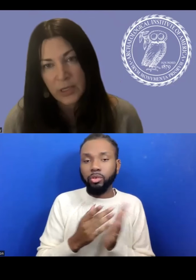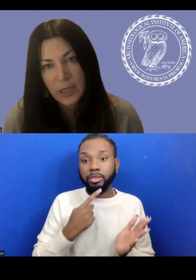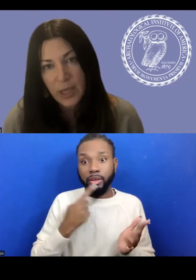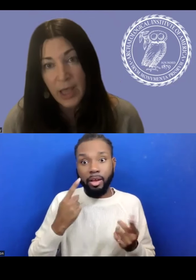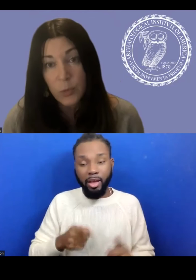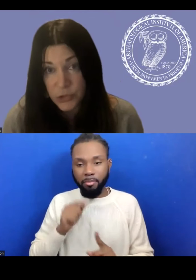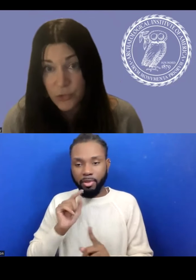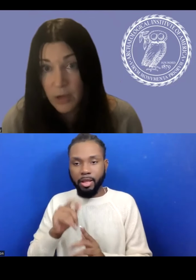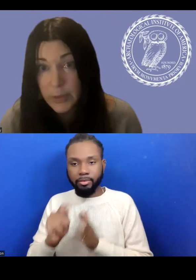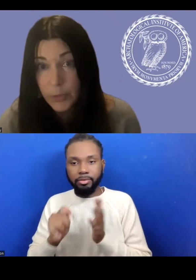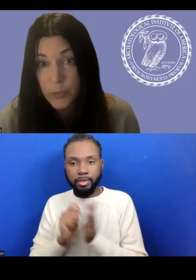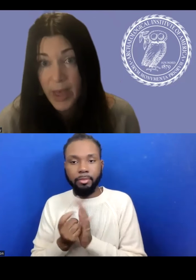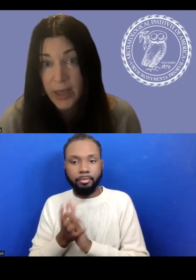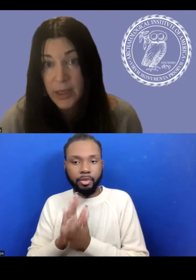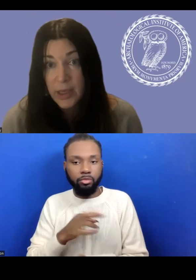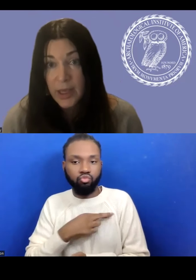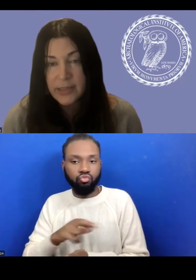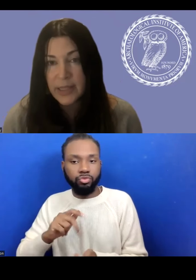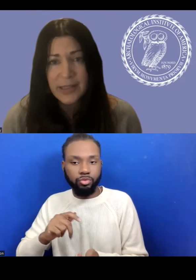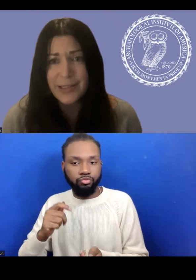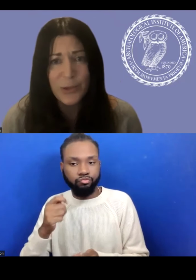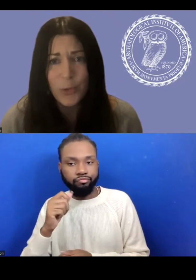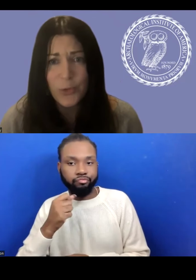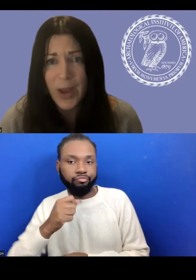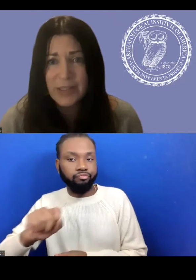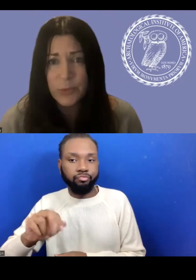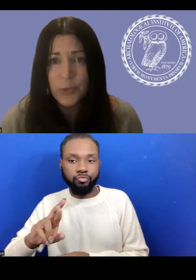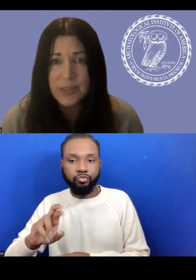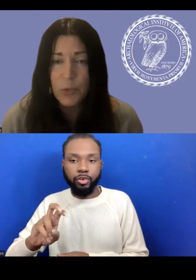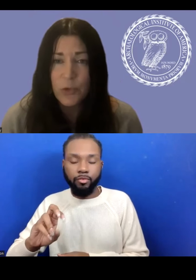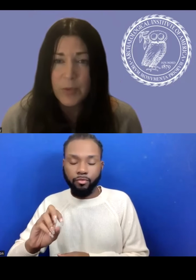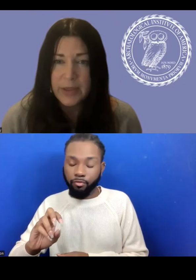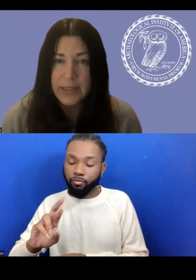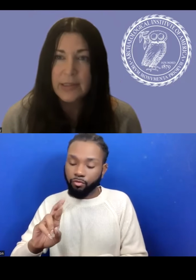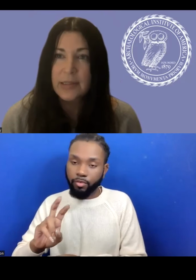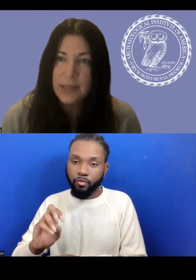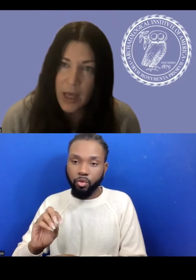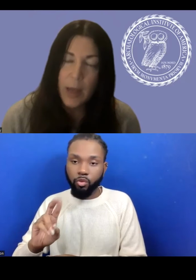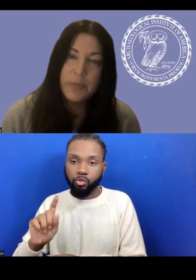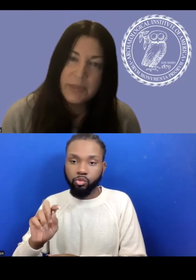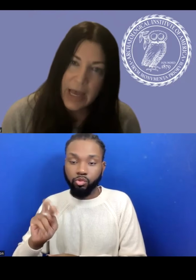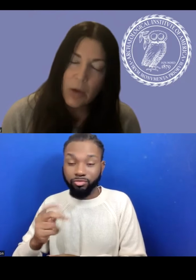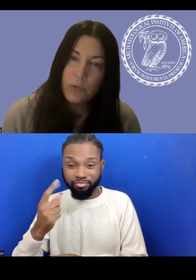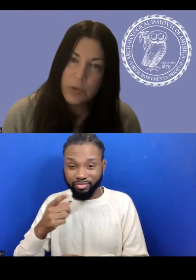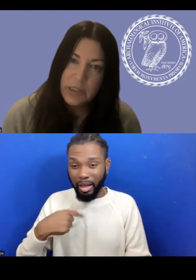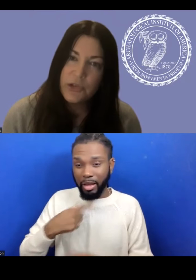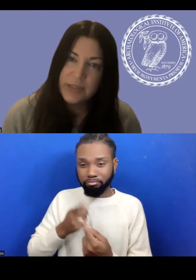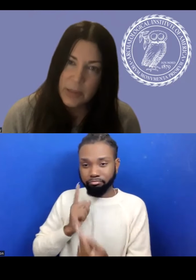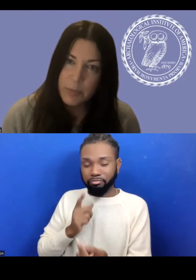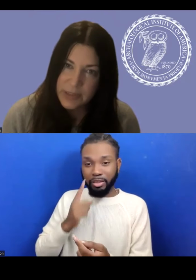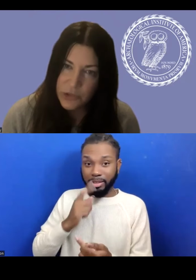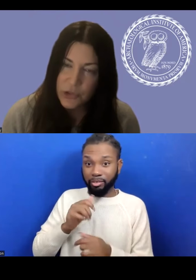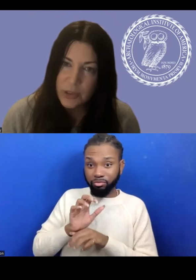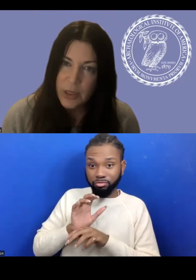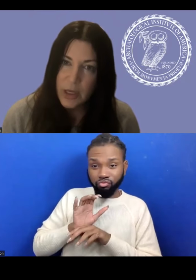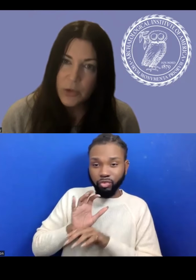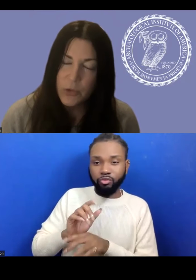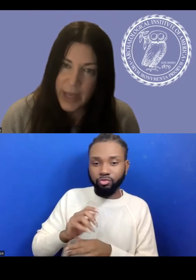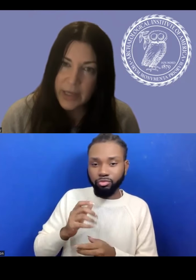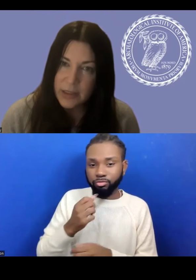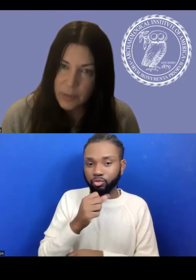revolution, I would strongly push back and say this is no grassroots movement. This is a top-down religious